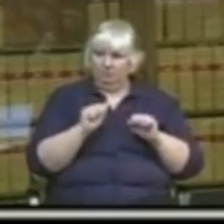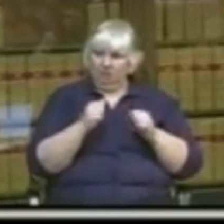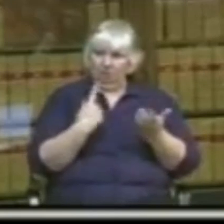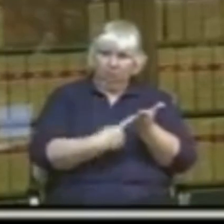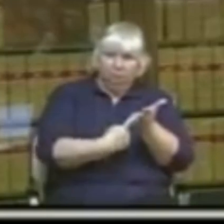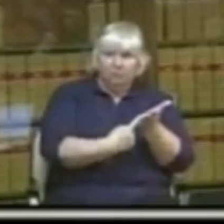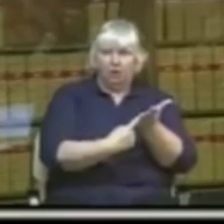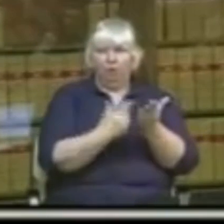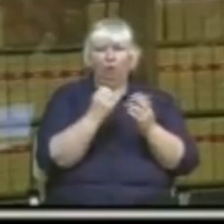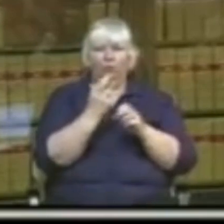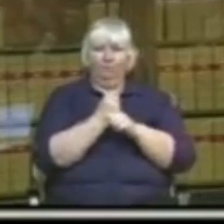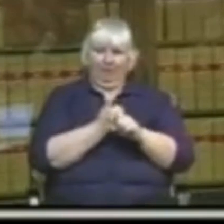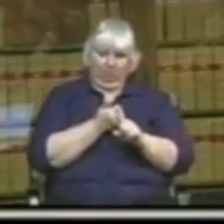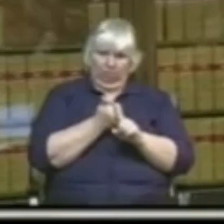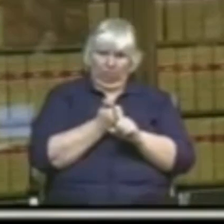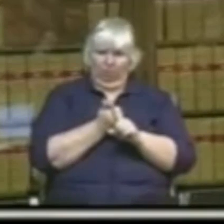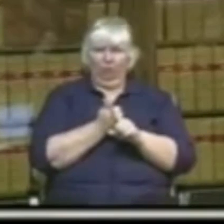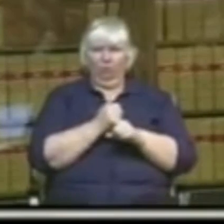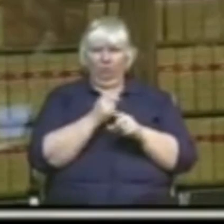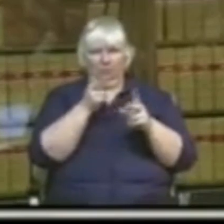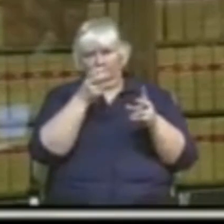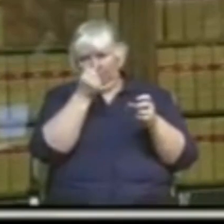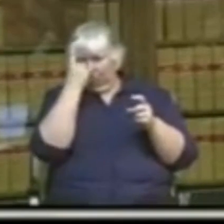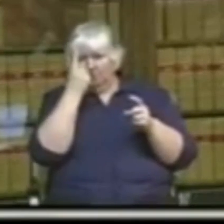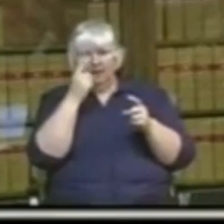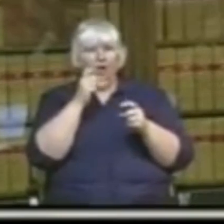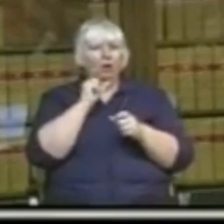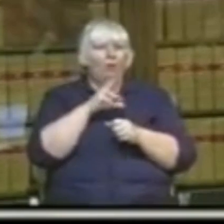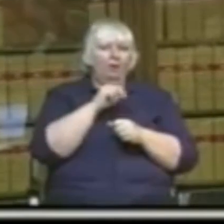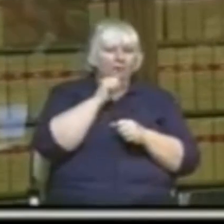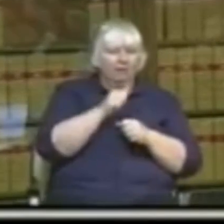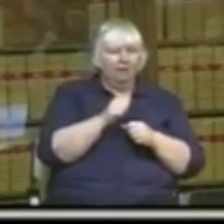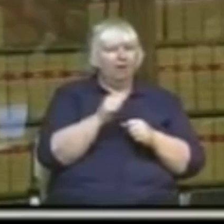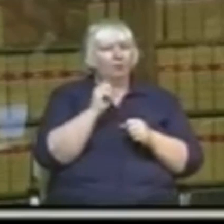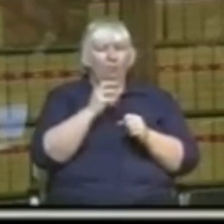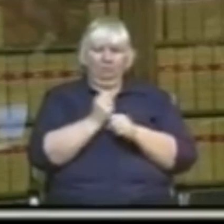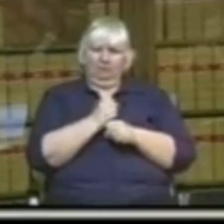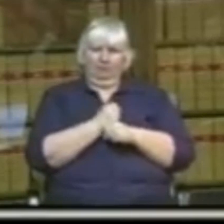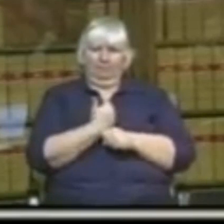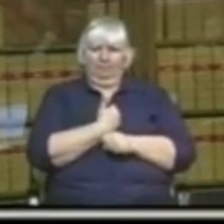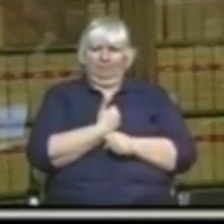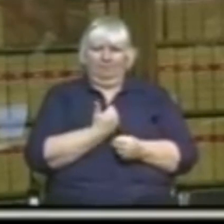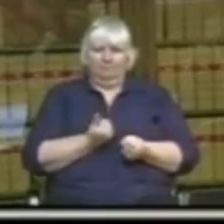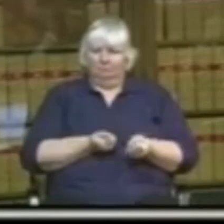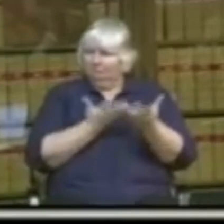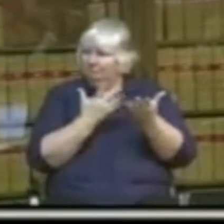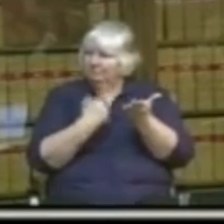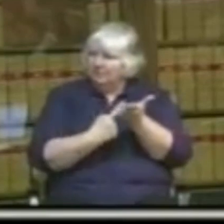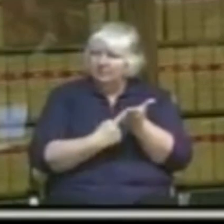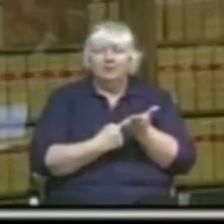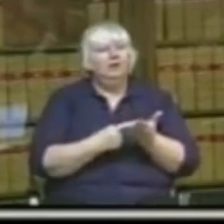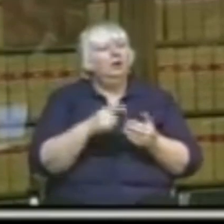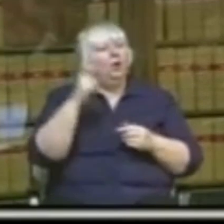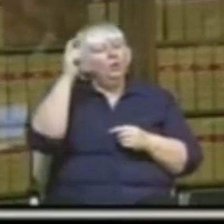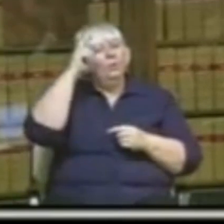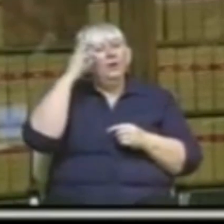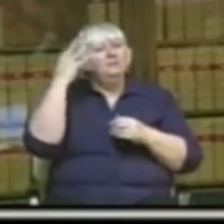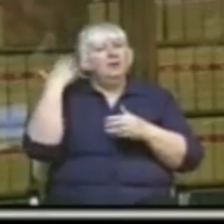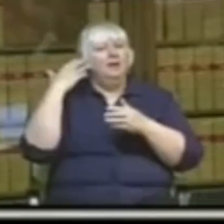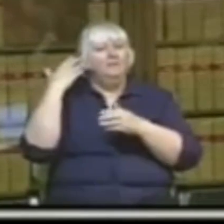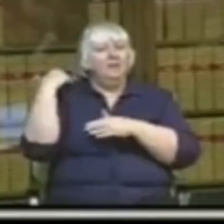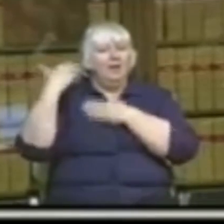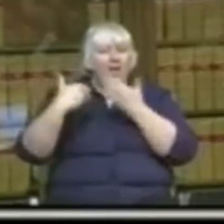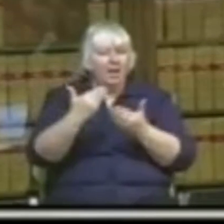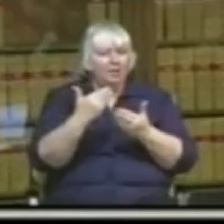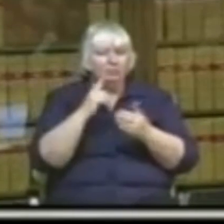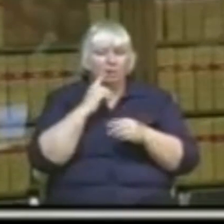one? Will they have the capacity to appreciate the many wonderful things created by human minds, hearts, and hands? Will the wisdom of the ages inform